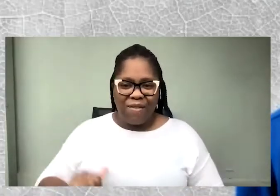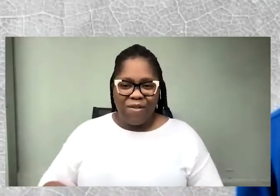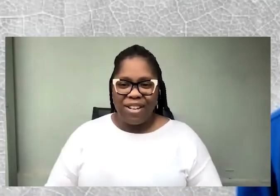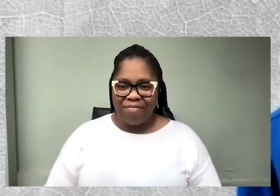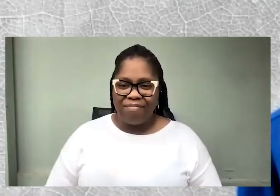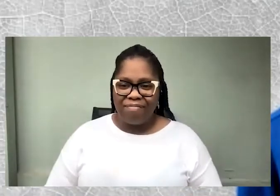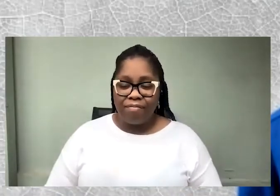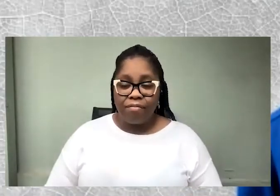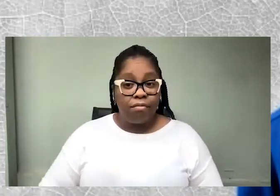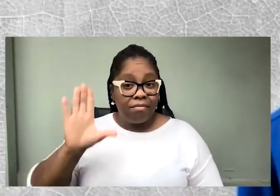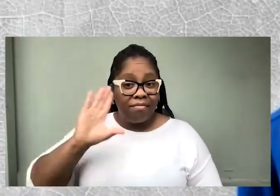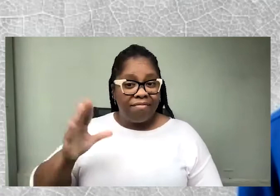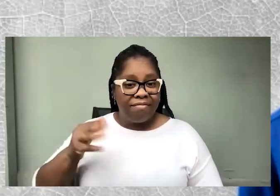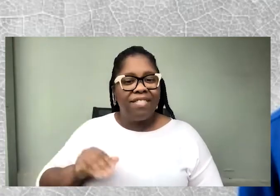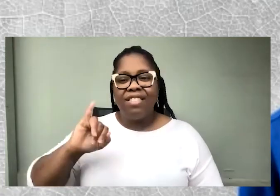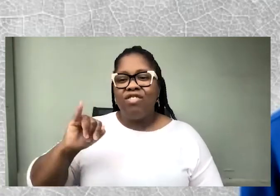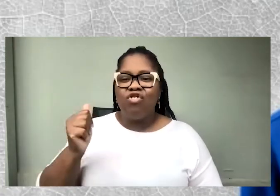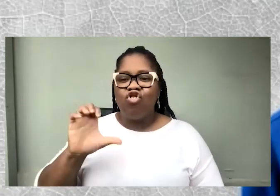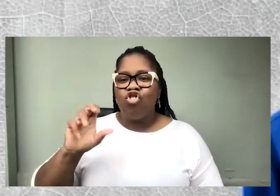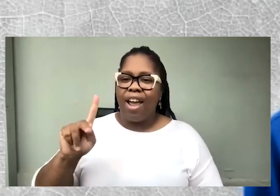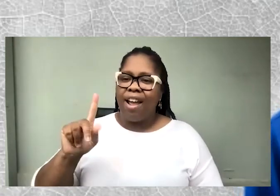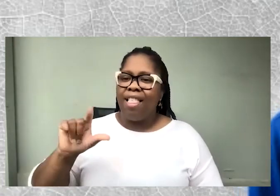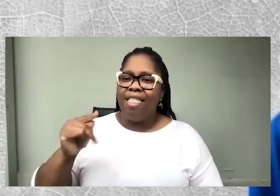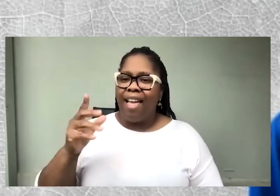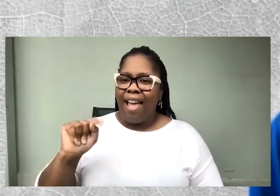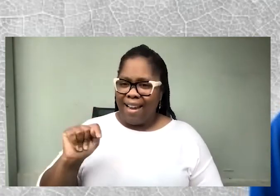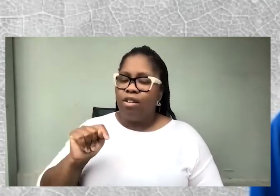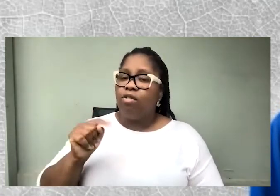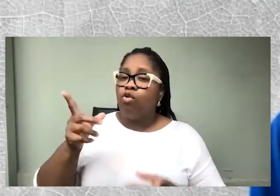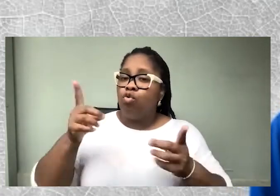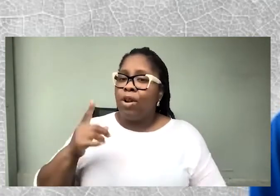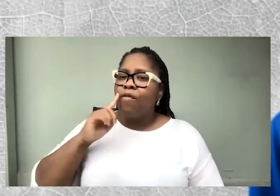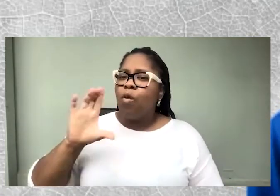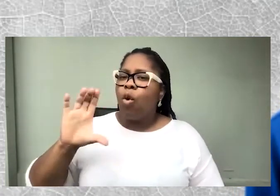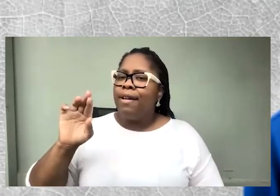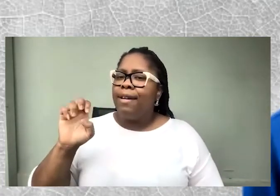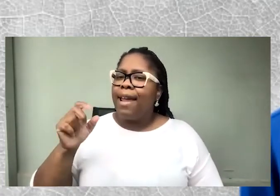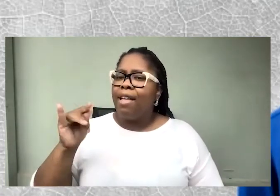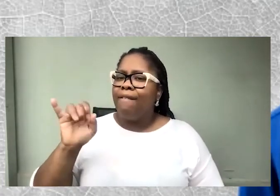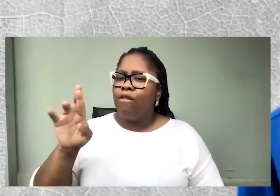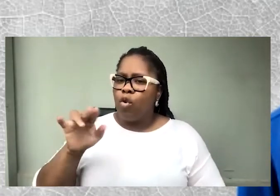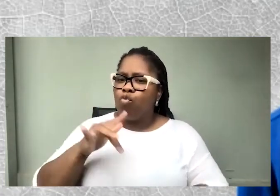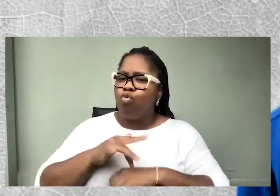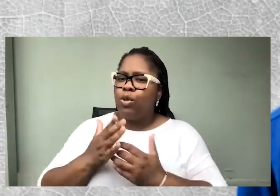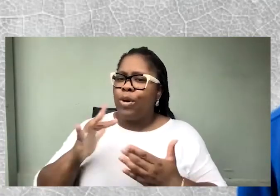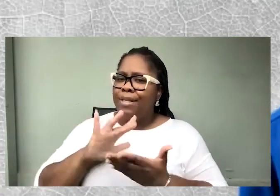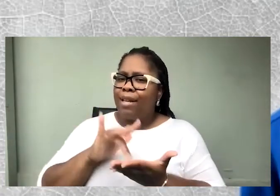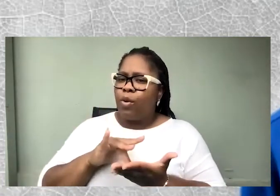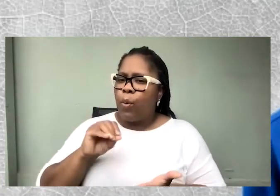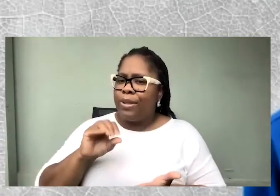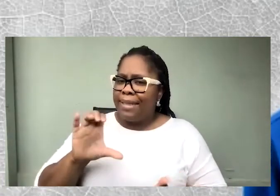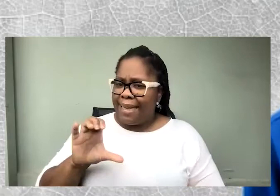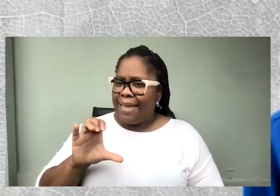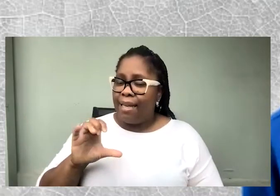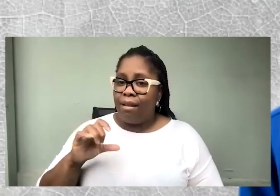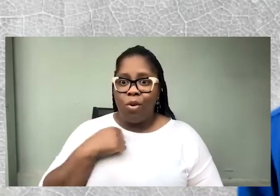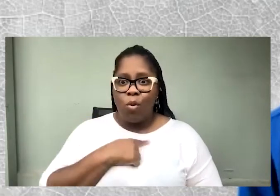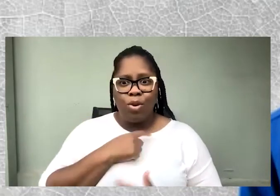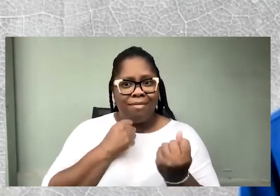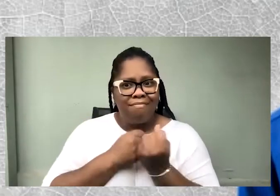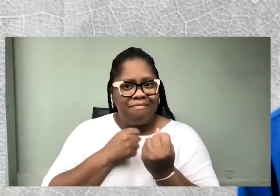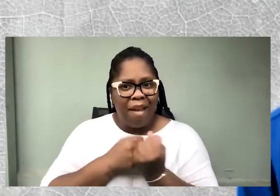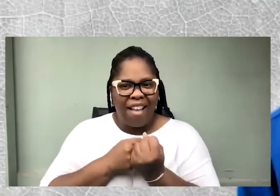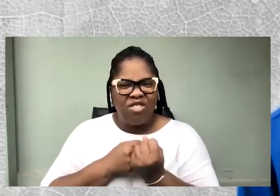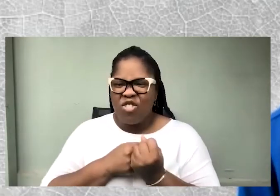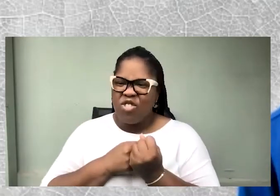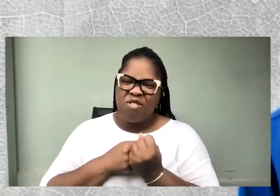Hello, I'm Jack Light, Director of the Caregiver Resource Center OC. Caregiver Resource Center is a proud sponsor of Mastering the Master Plan, and I welcome